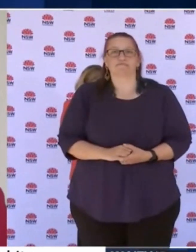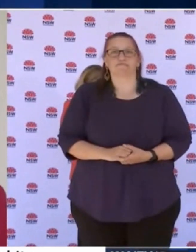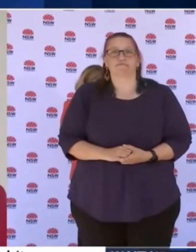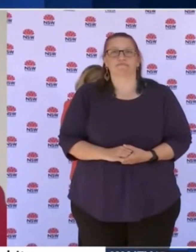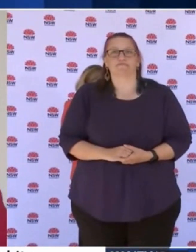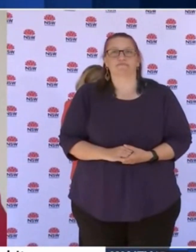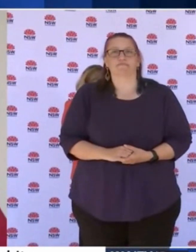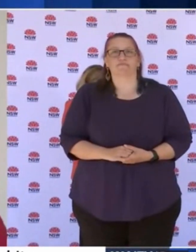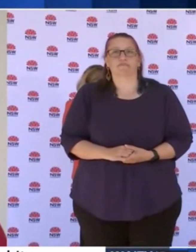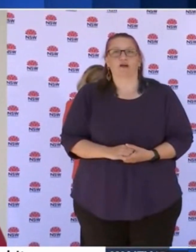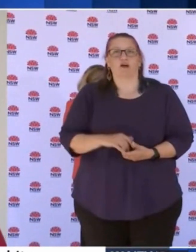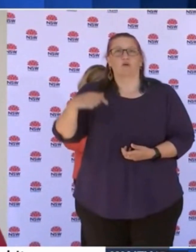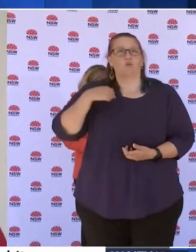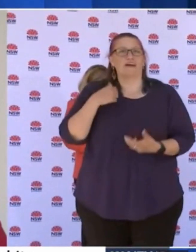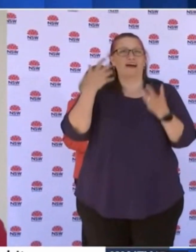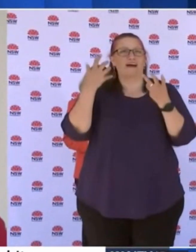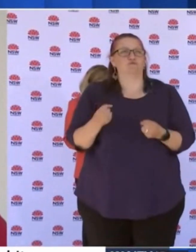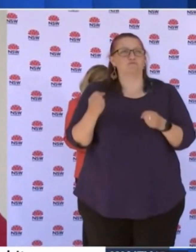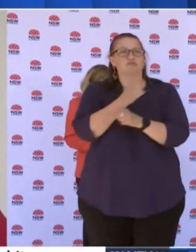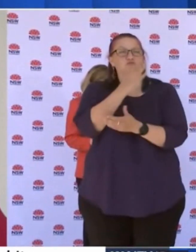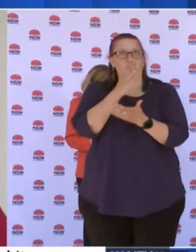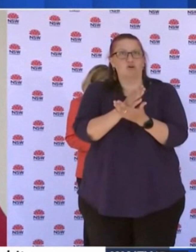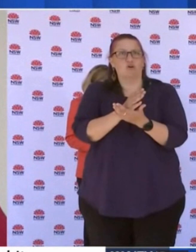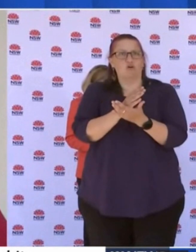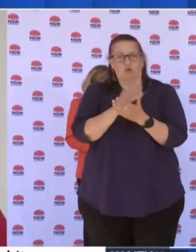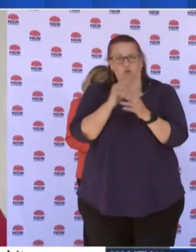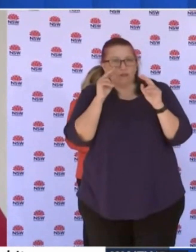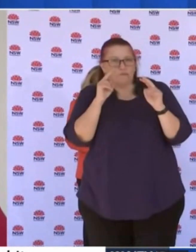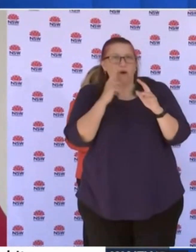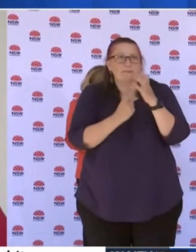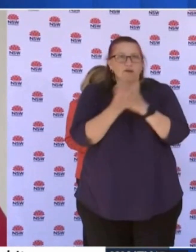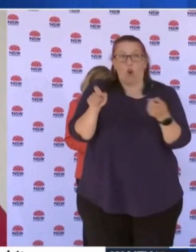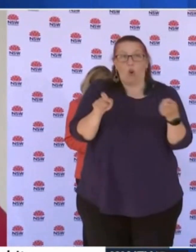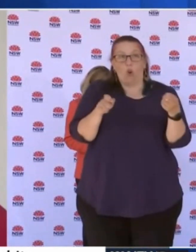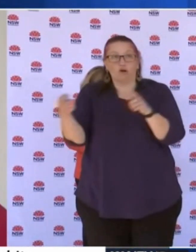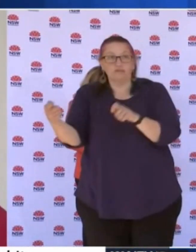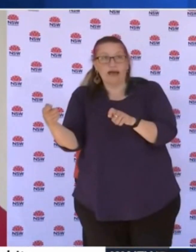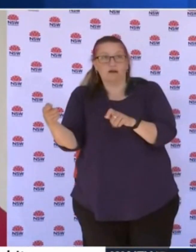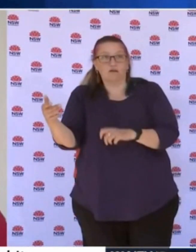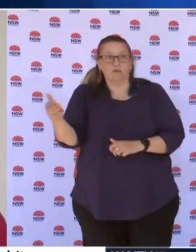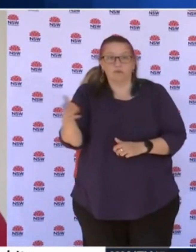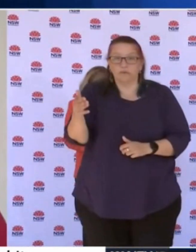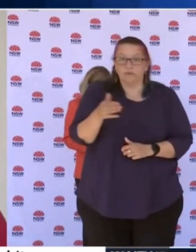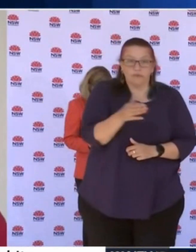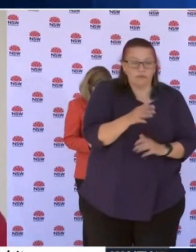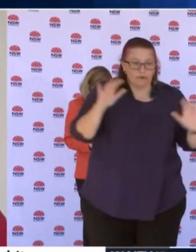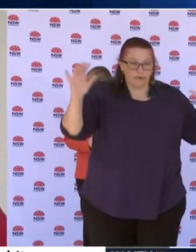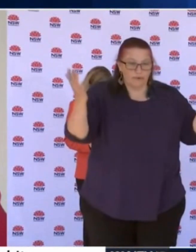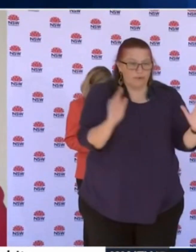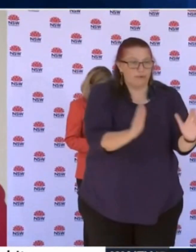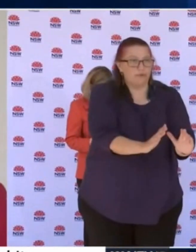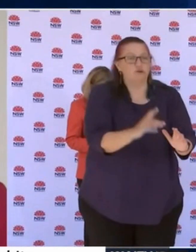before the lockdown, and that's what we need to keep an eye on. How many cases were circulating in the community, and have we got all those chains of